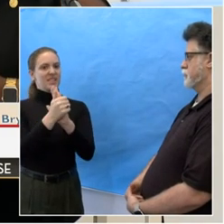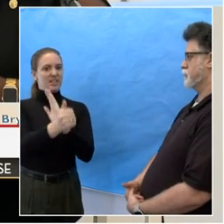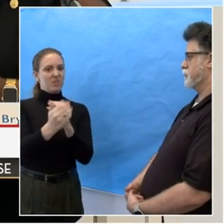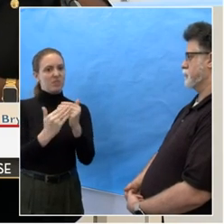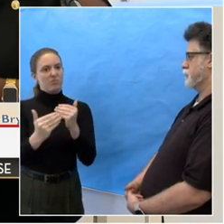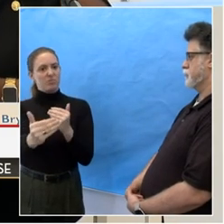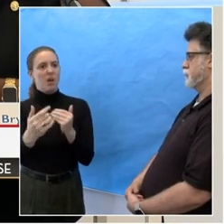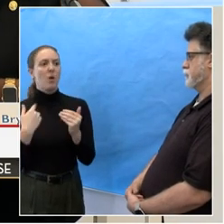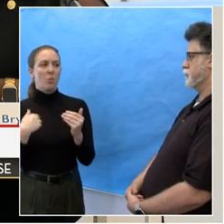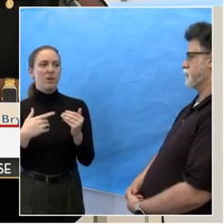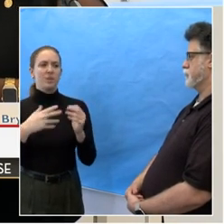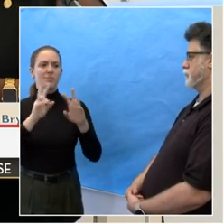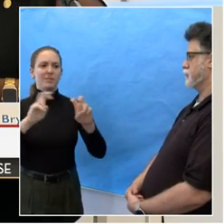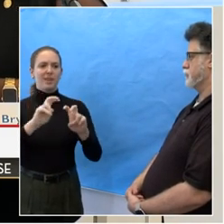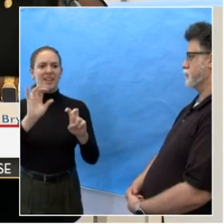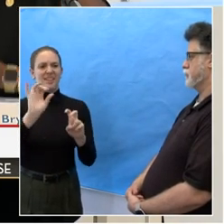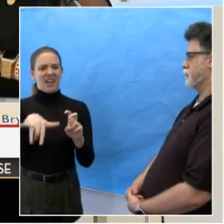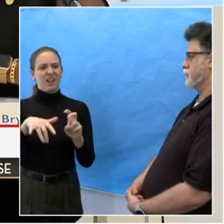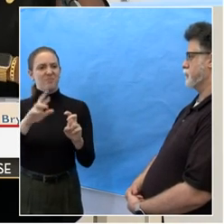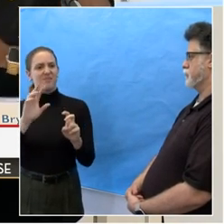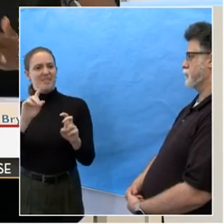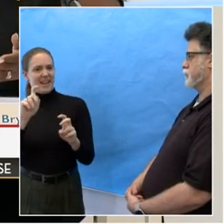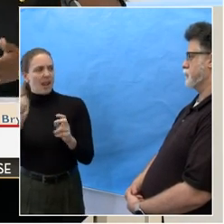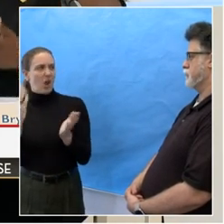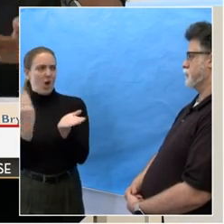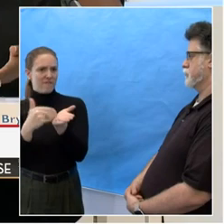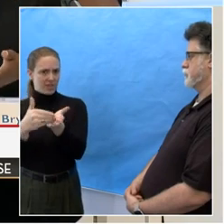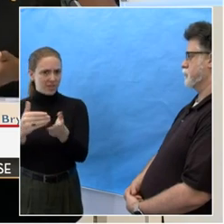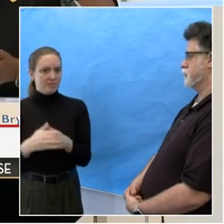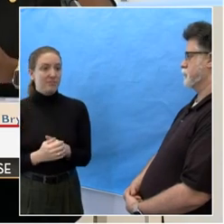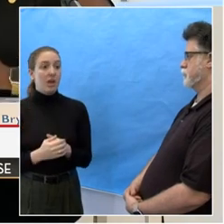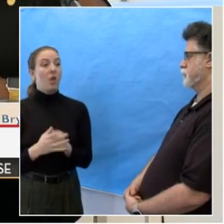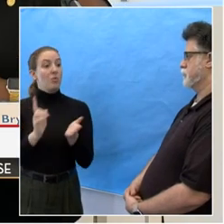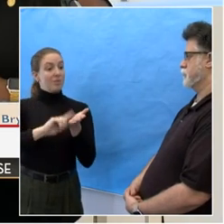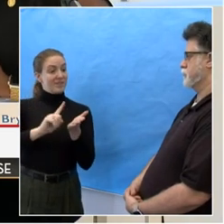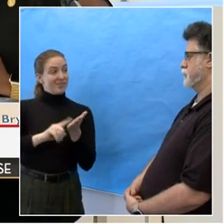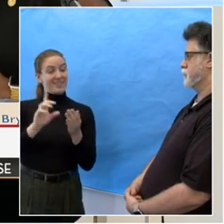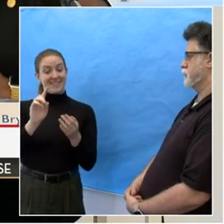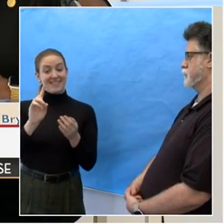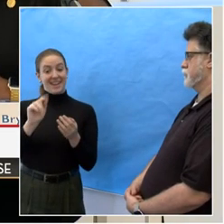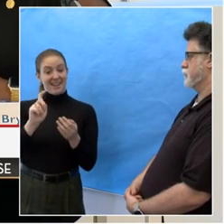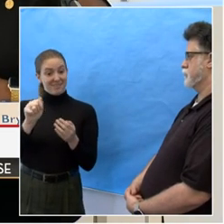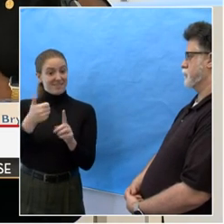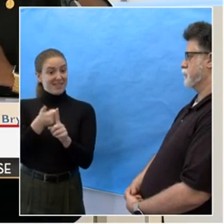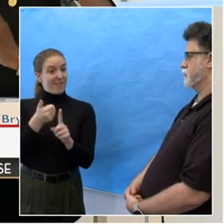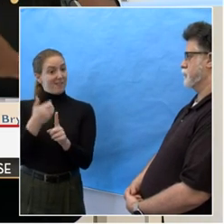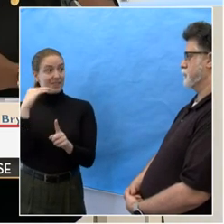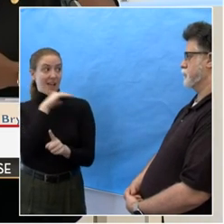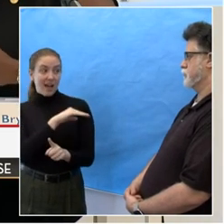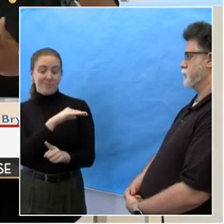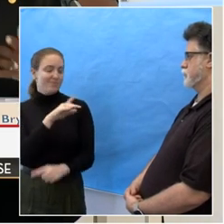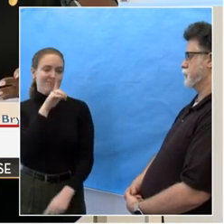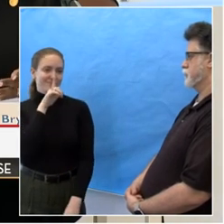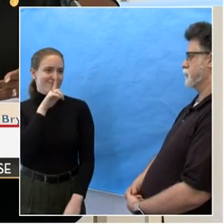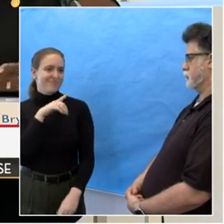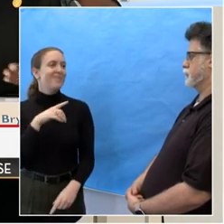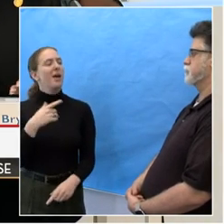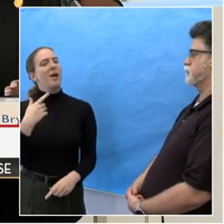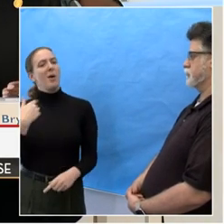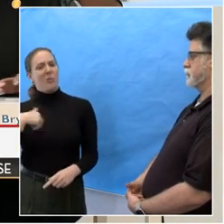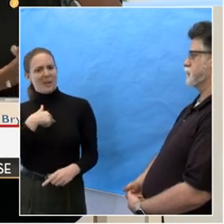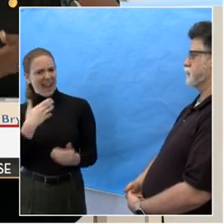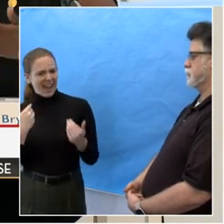on a regular basis. The research and data does not lie. It supports an explicit and